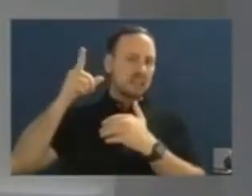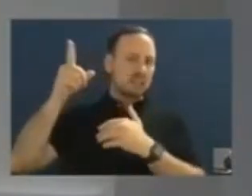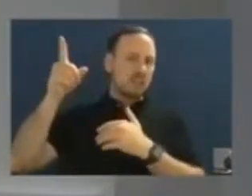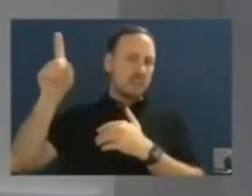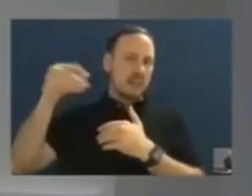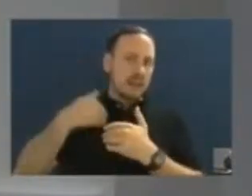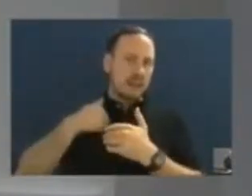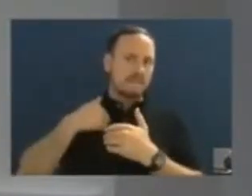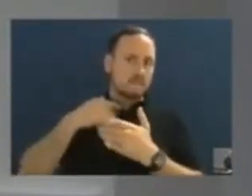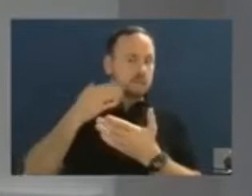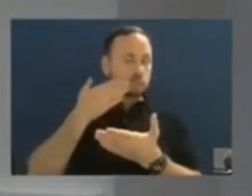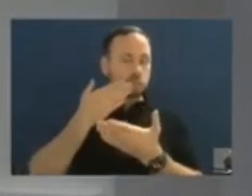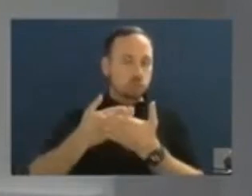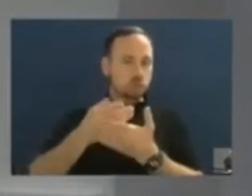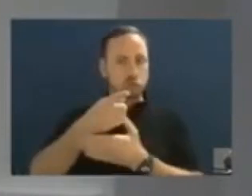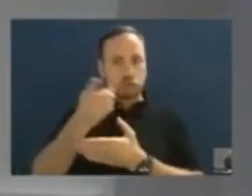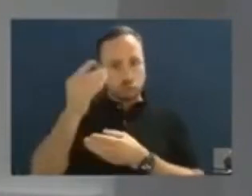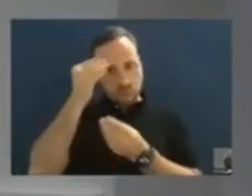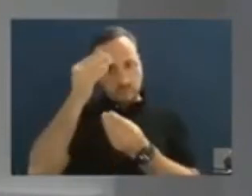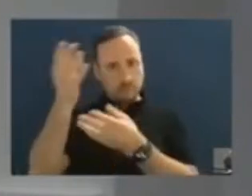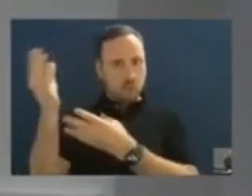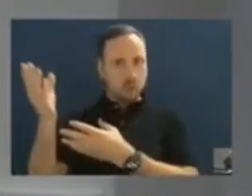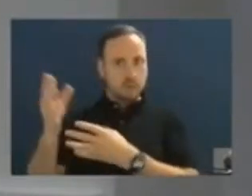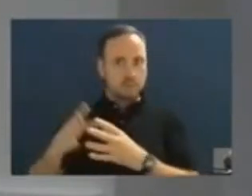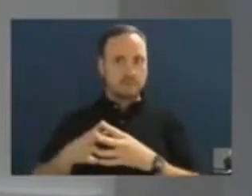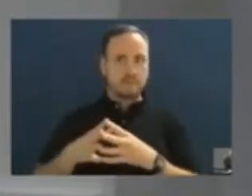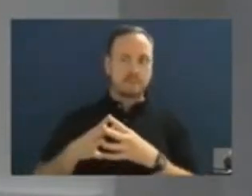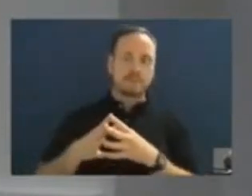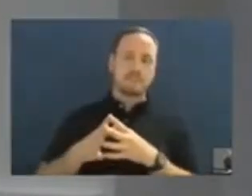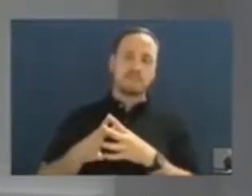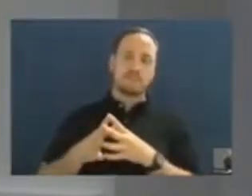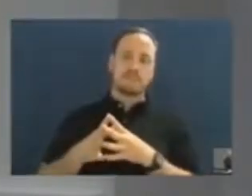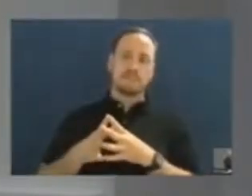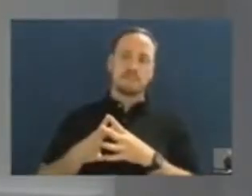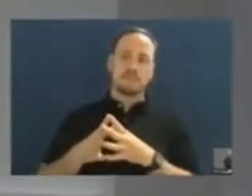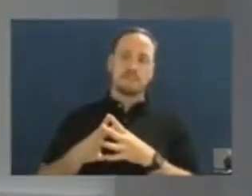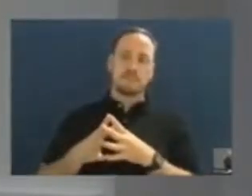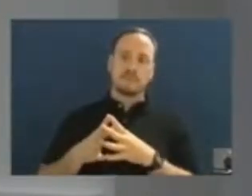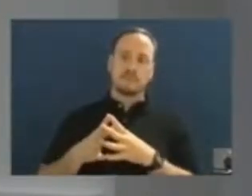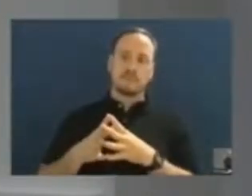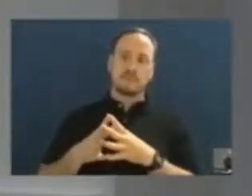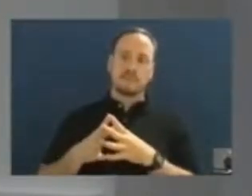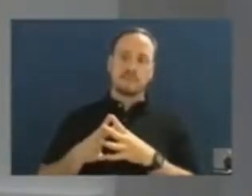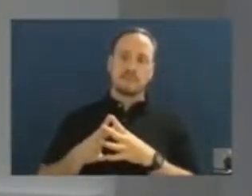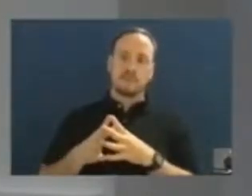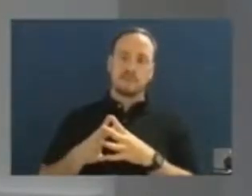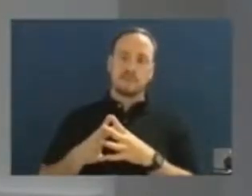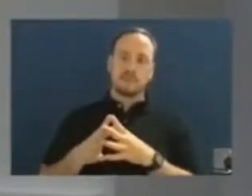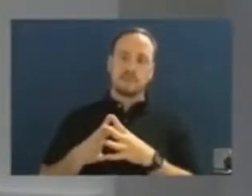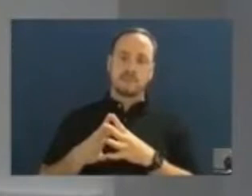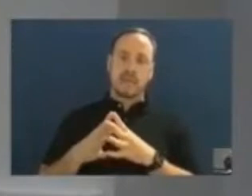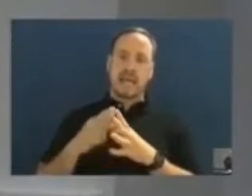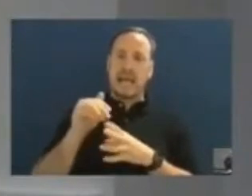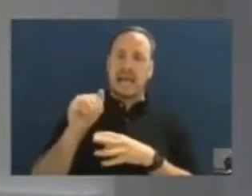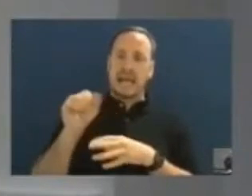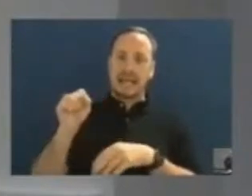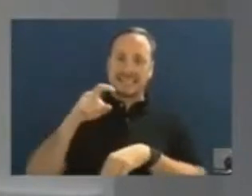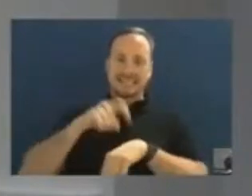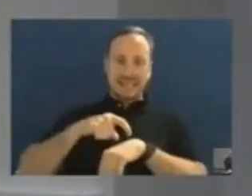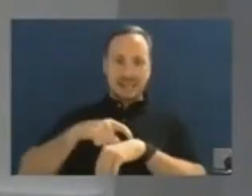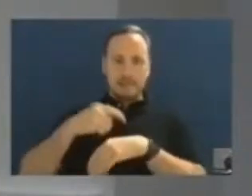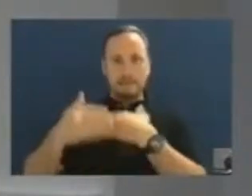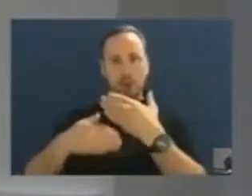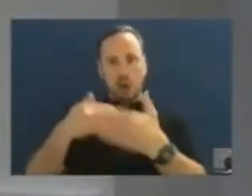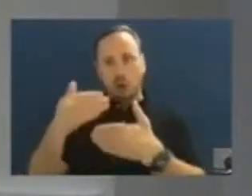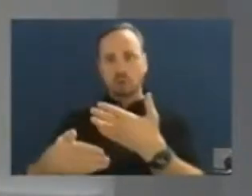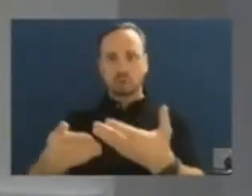again, over the next couple of days, weeks, those sorts of things as you push this out and those sorts of things get adopted? Yeah, so